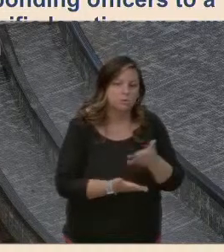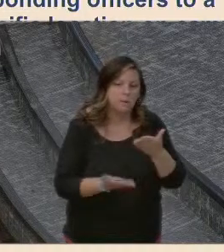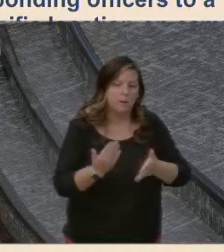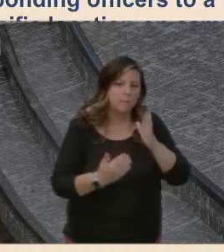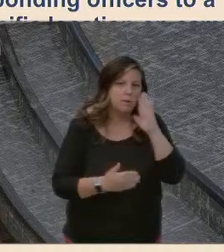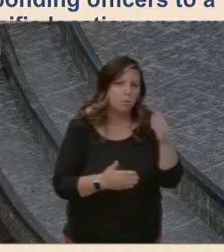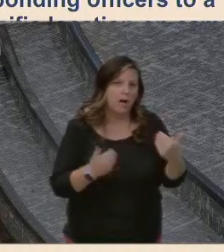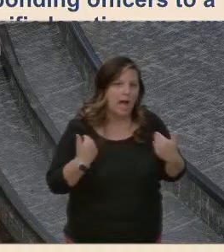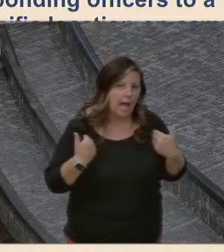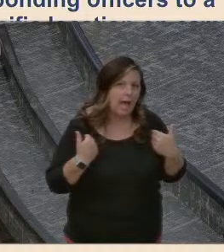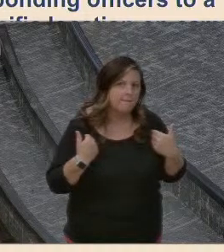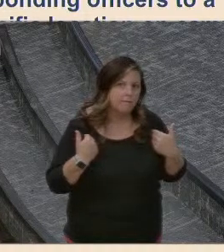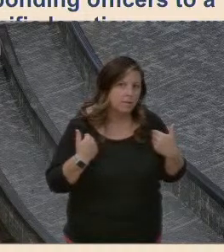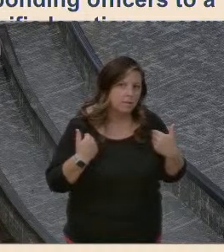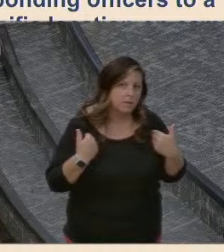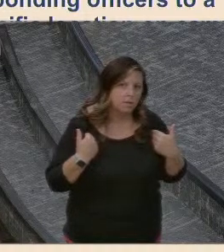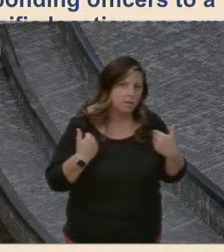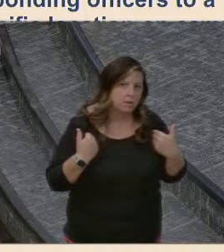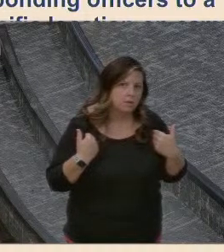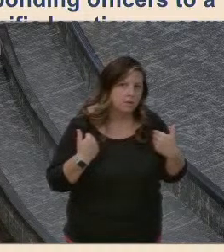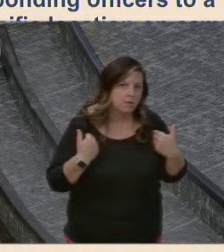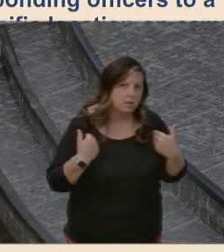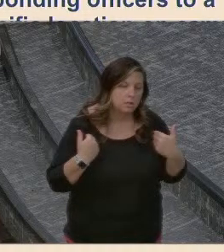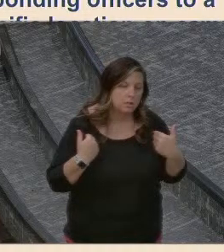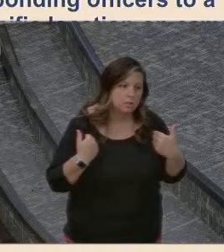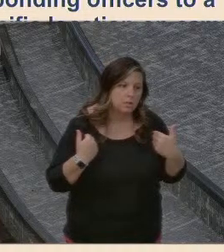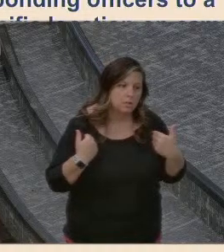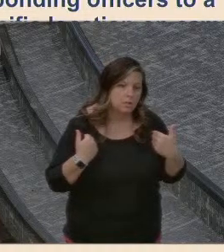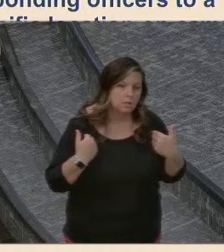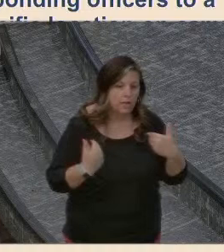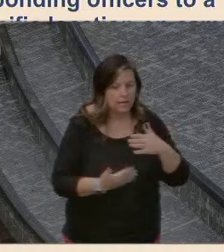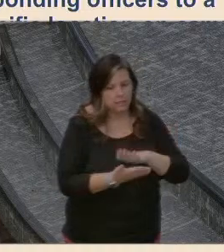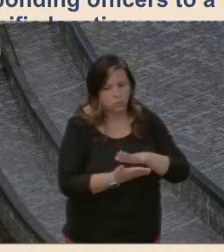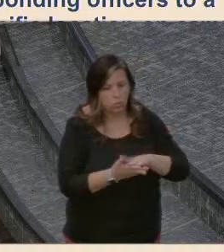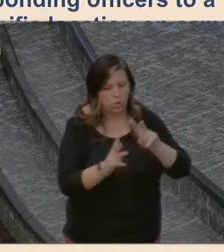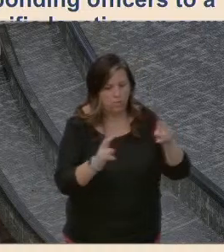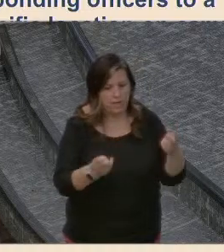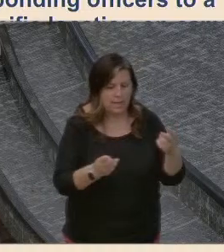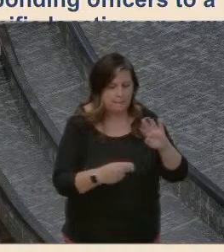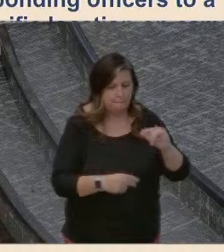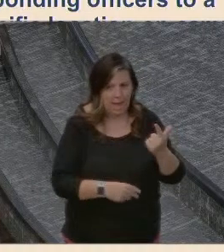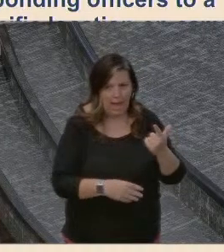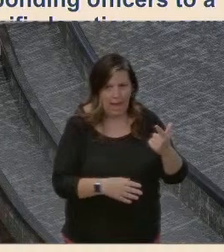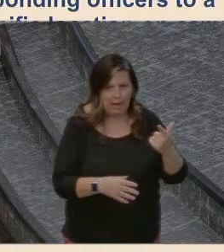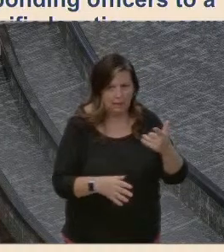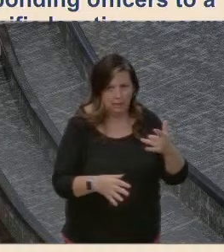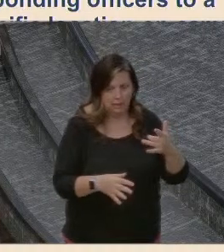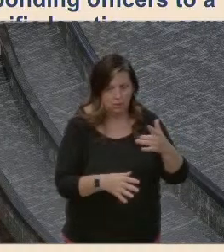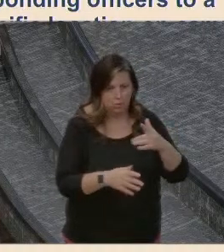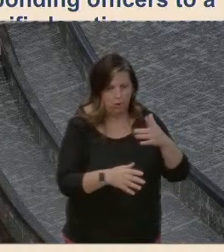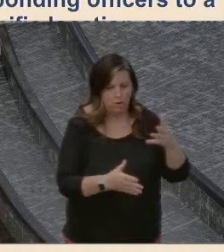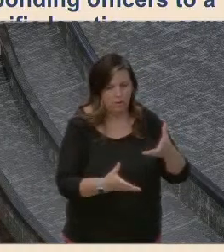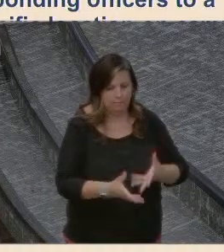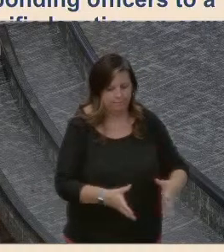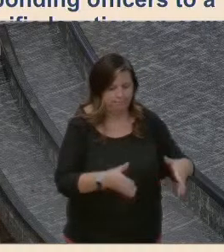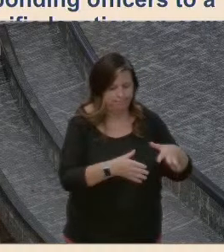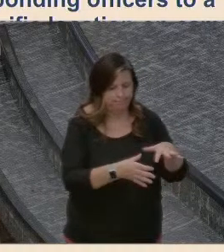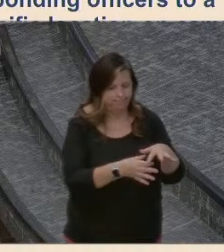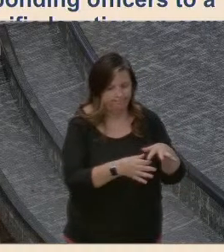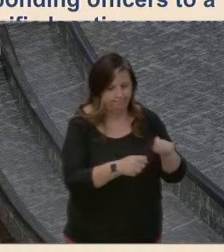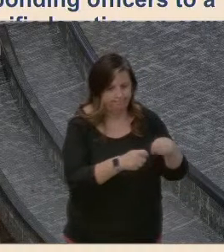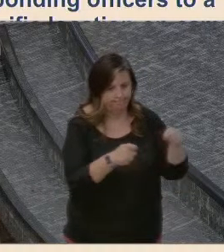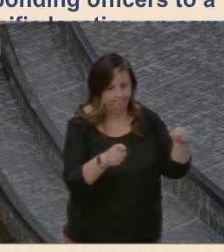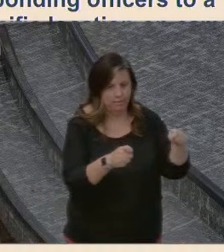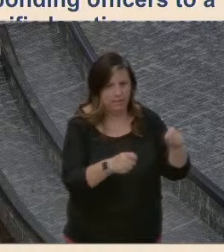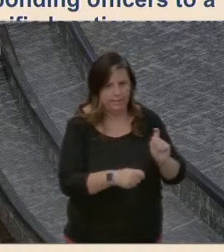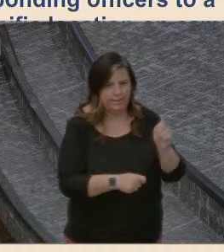a school-themed cinch bag, for instance, that they hand out on day one to the new arrivals, to the new